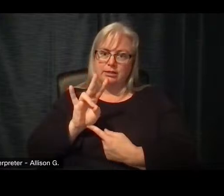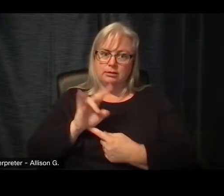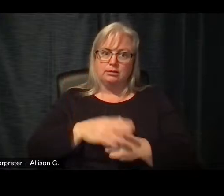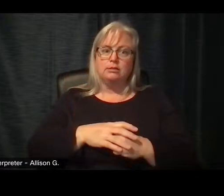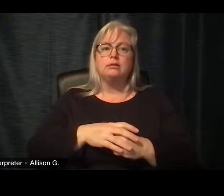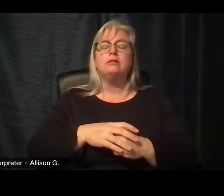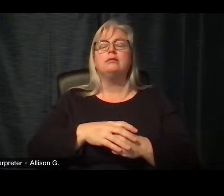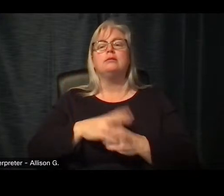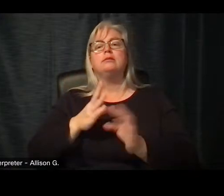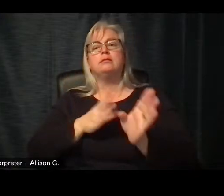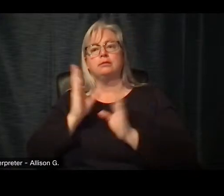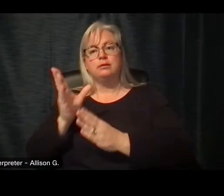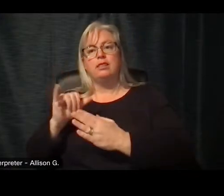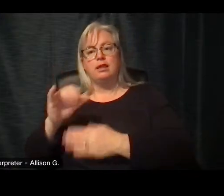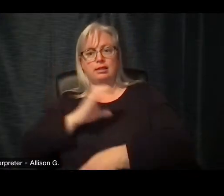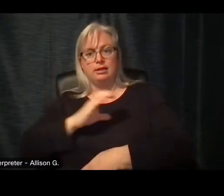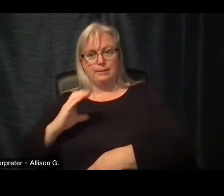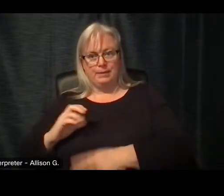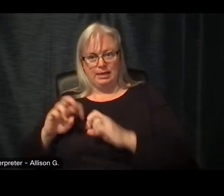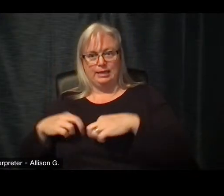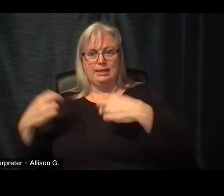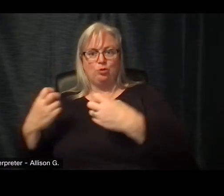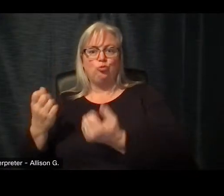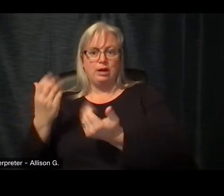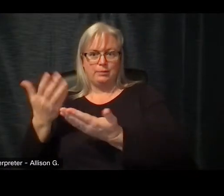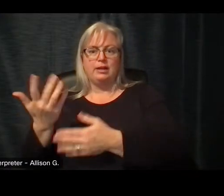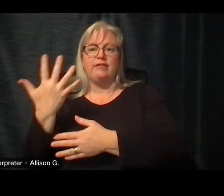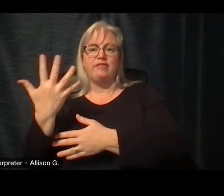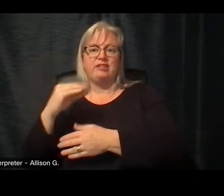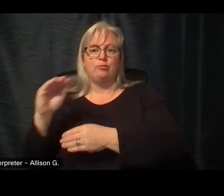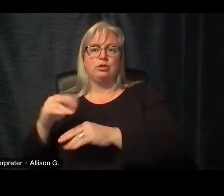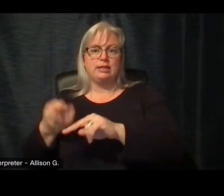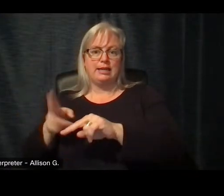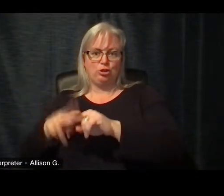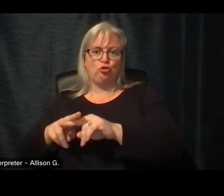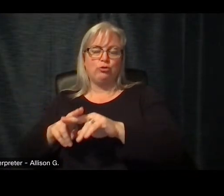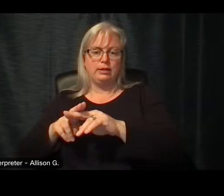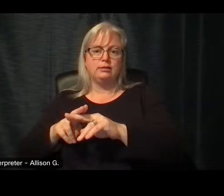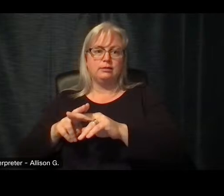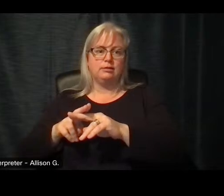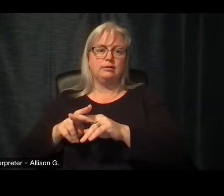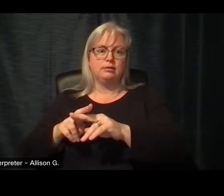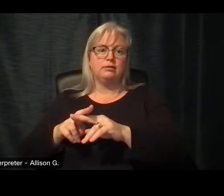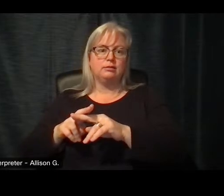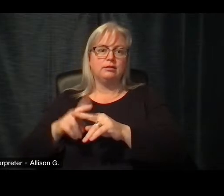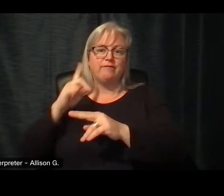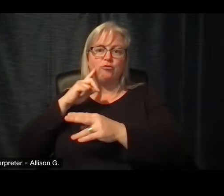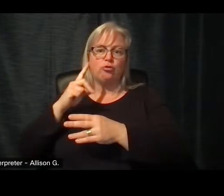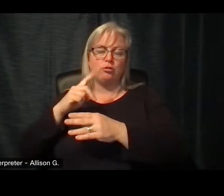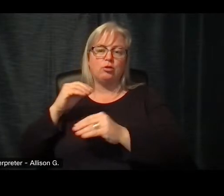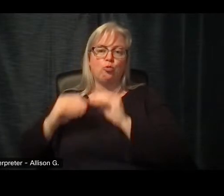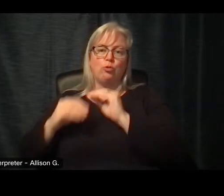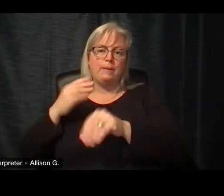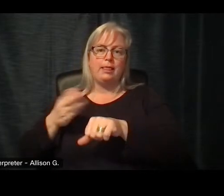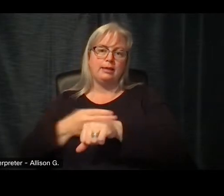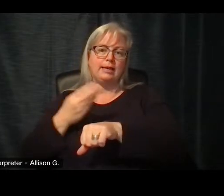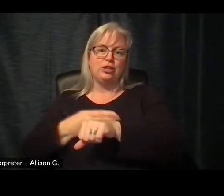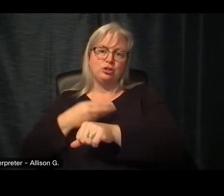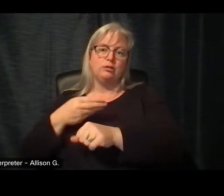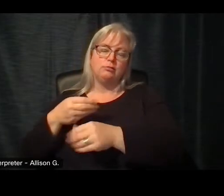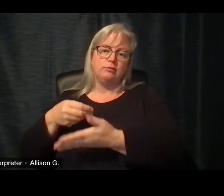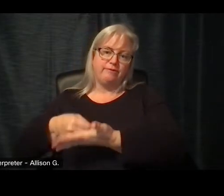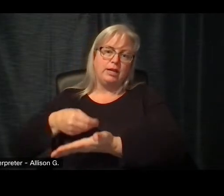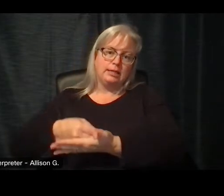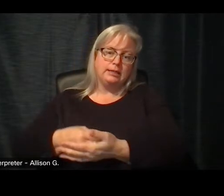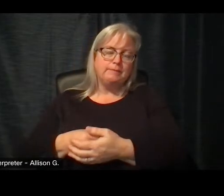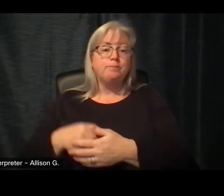2007, that the committee recommend the 5% increase in rehabilitation and repair funding.